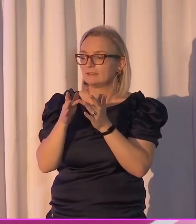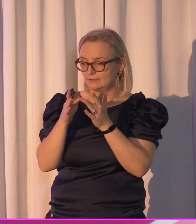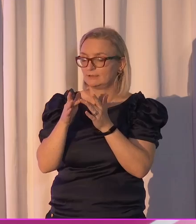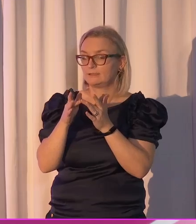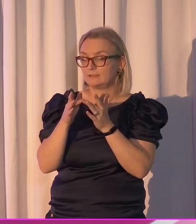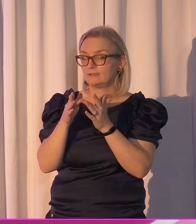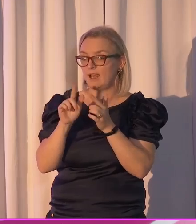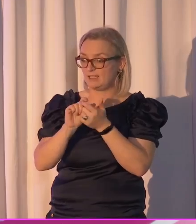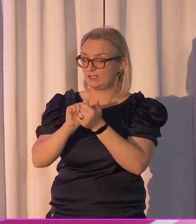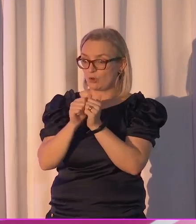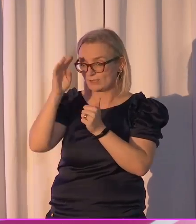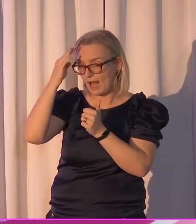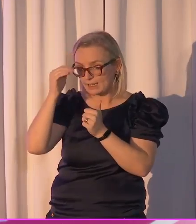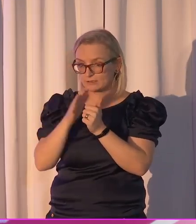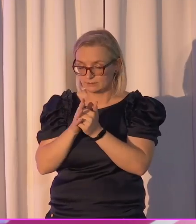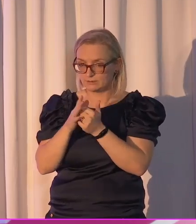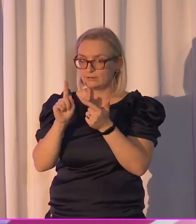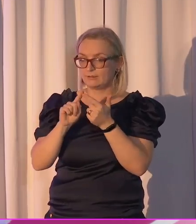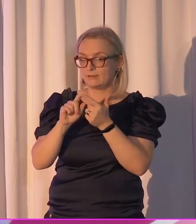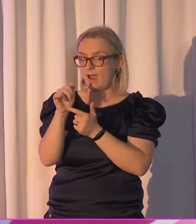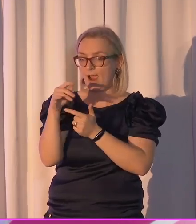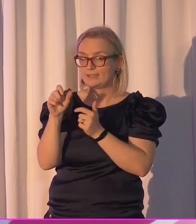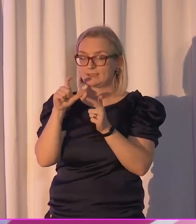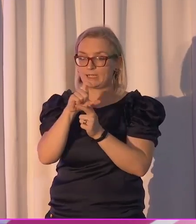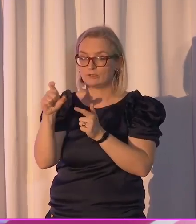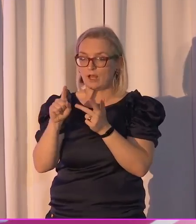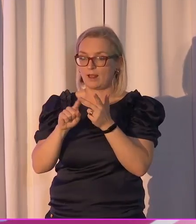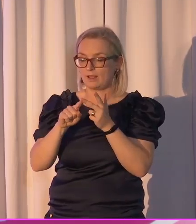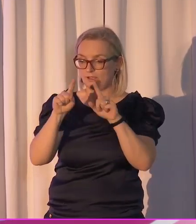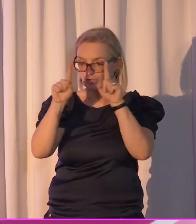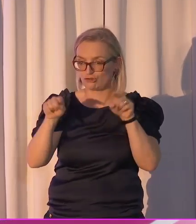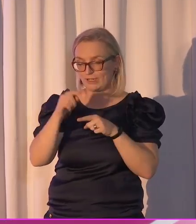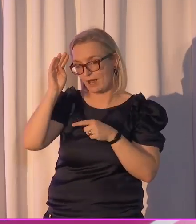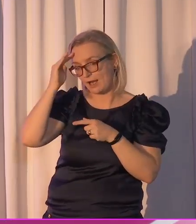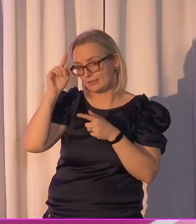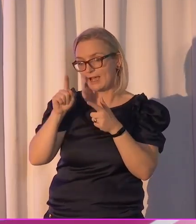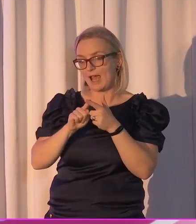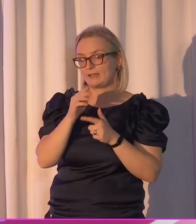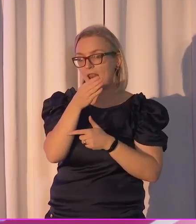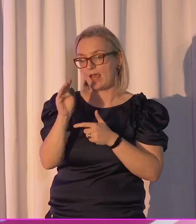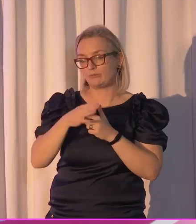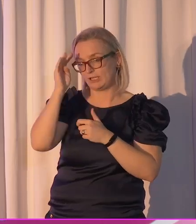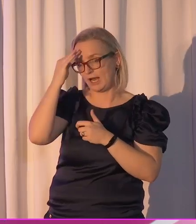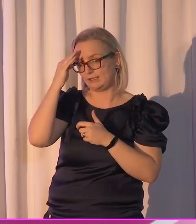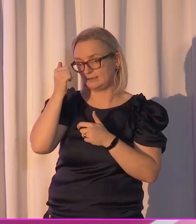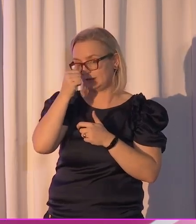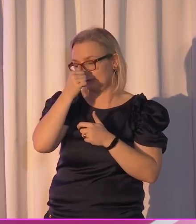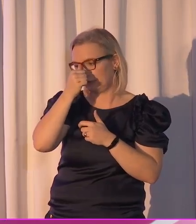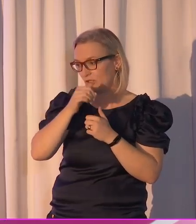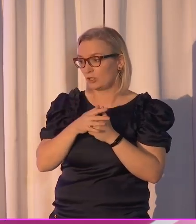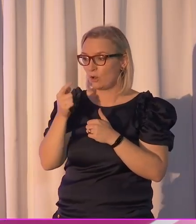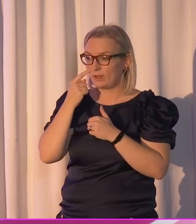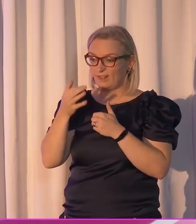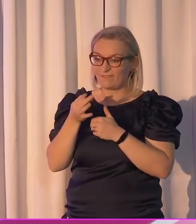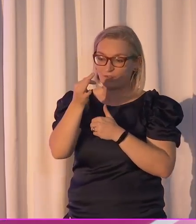30, such as Sports Ireland, the Arts Council, Screen Ireland and Libraries Ireland. Looking